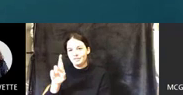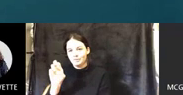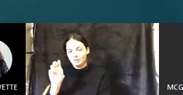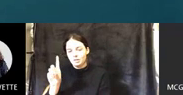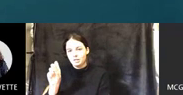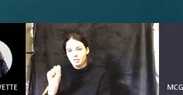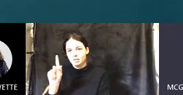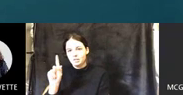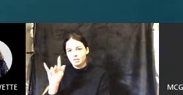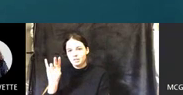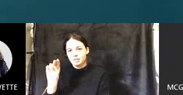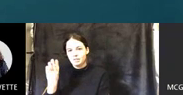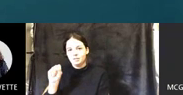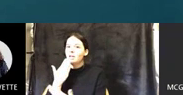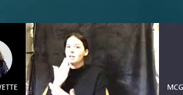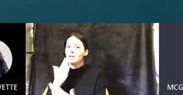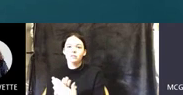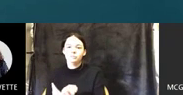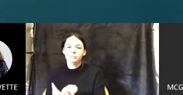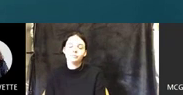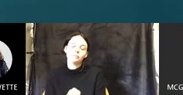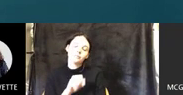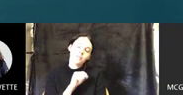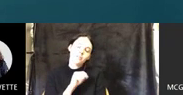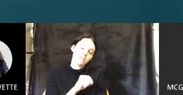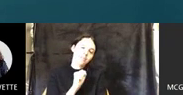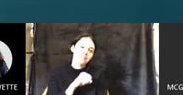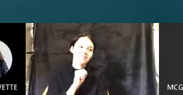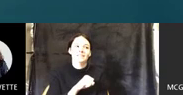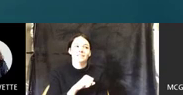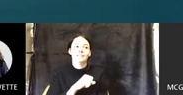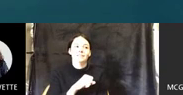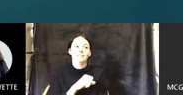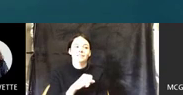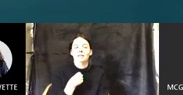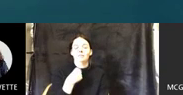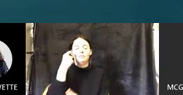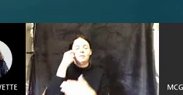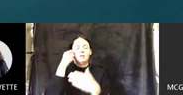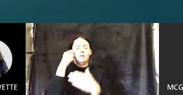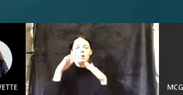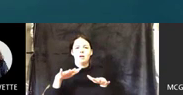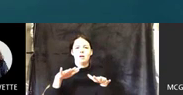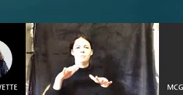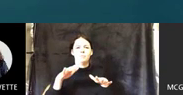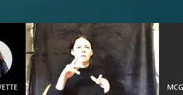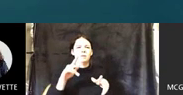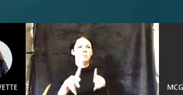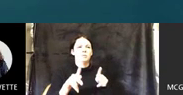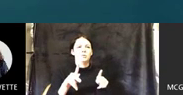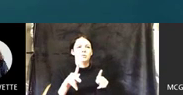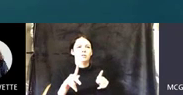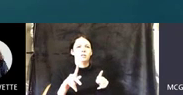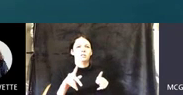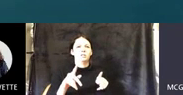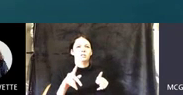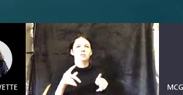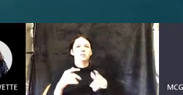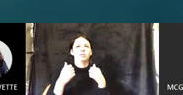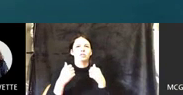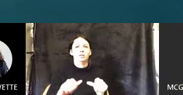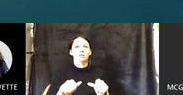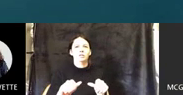Yes. Yes. And, I'm still in shock that there are still people who defend it and outwardly defend it. And